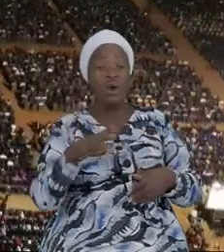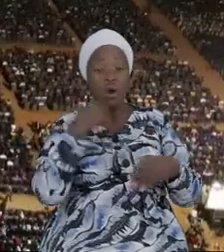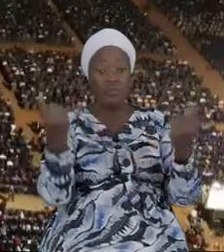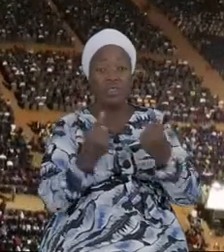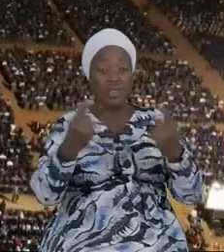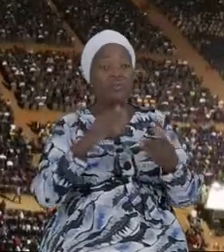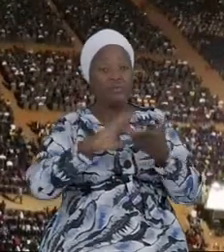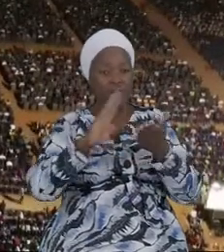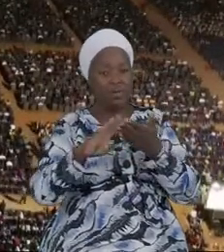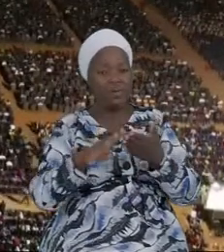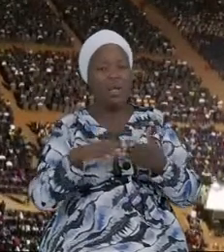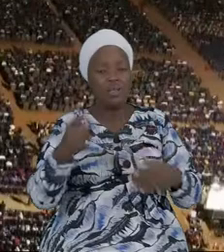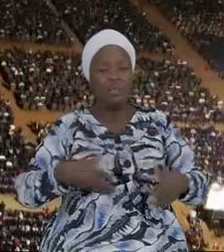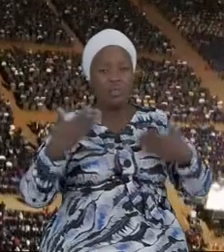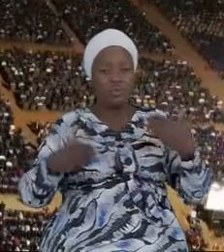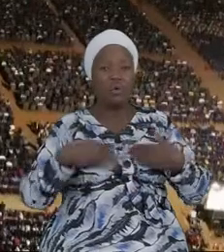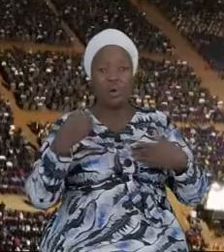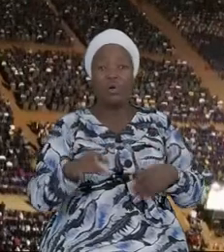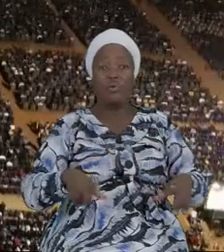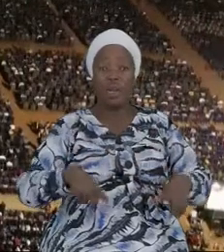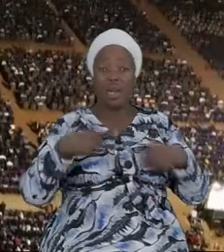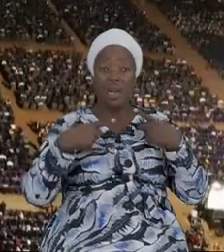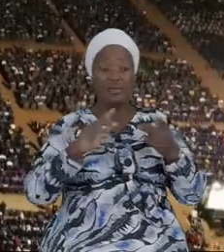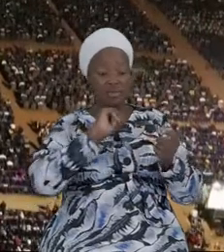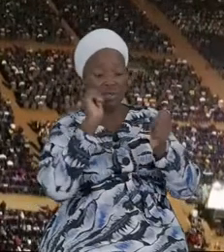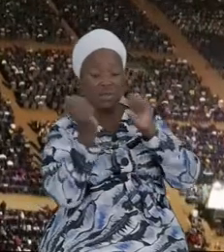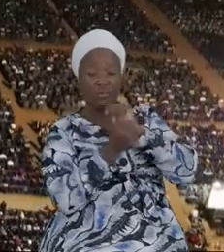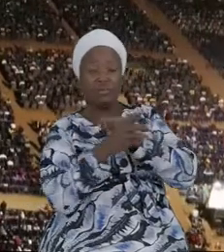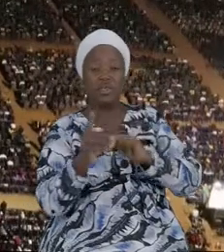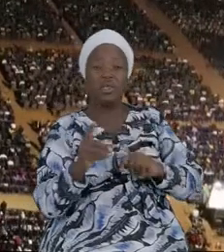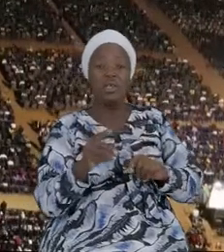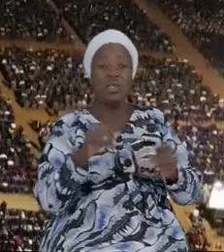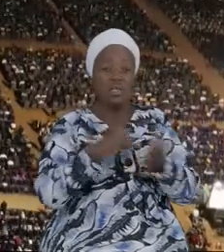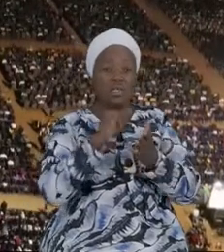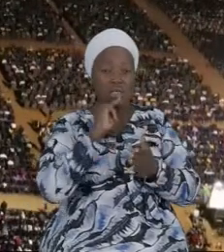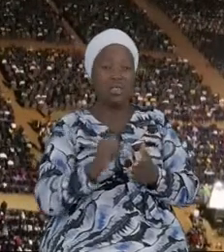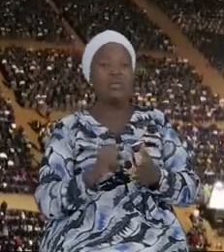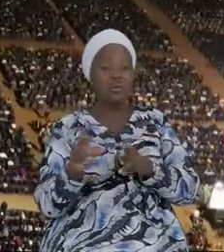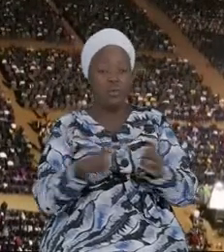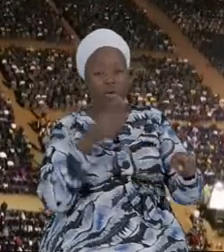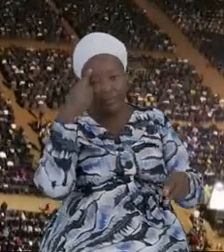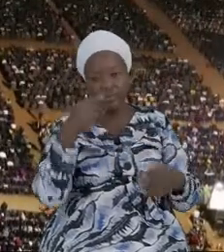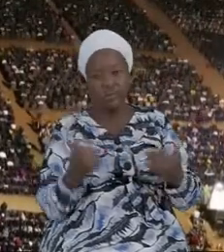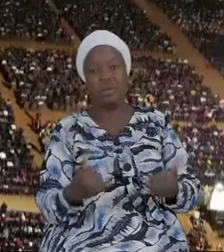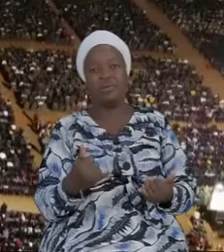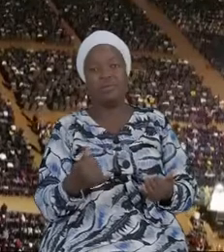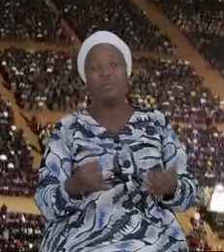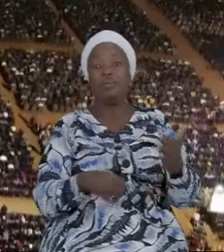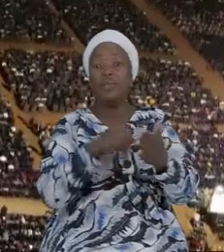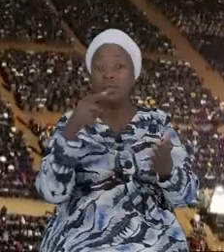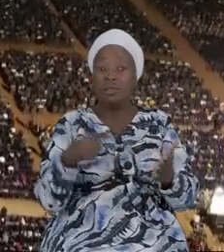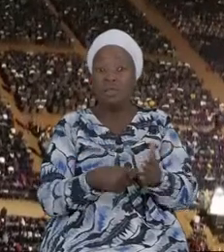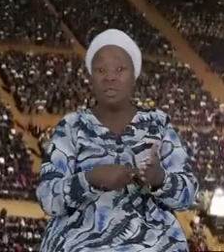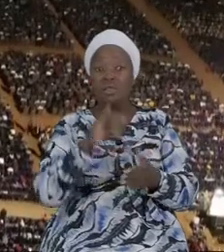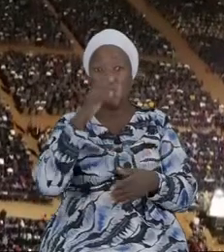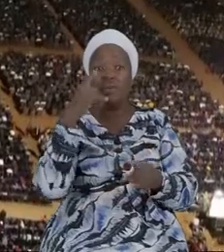forgiven. The joy of life transformed is available for you now. This is